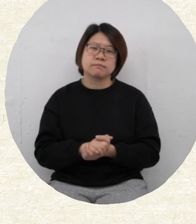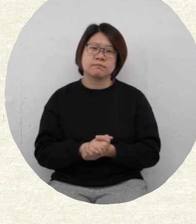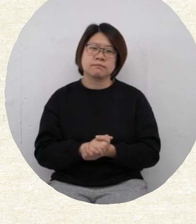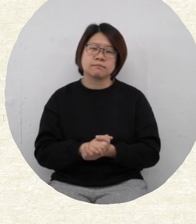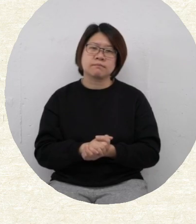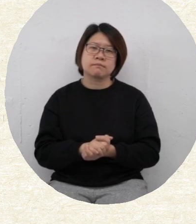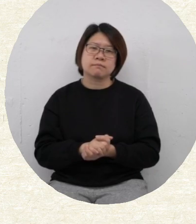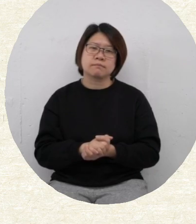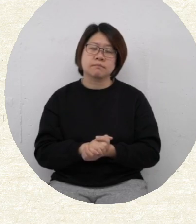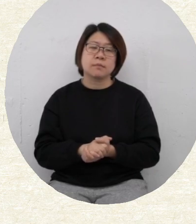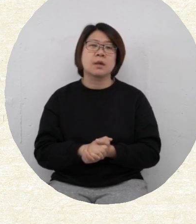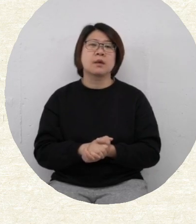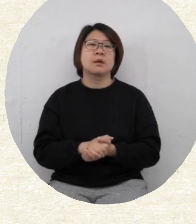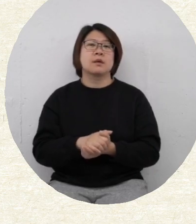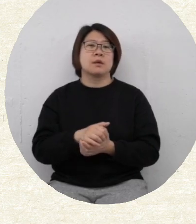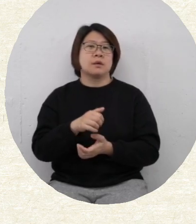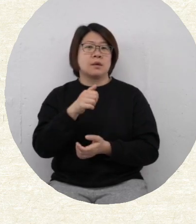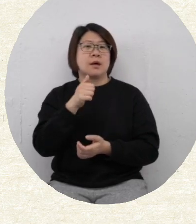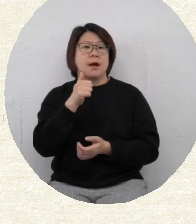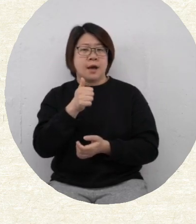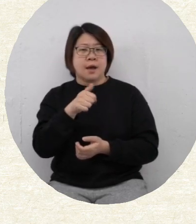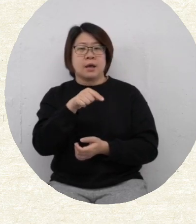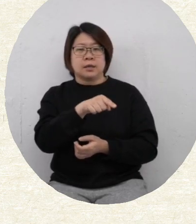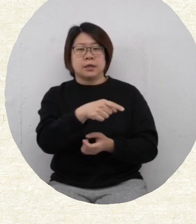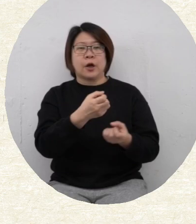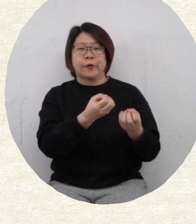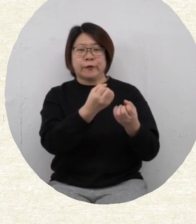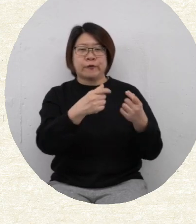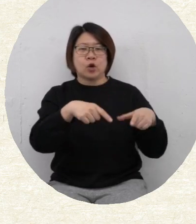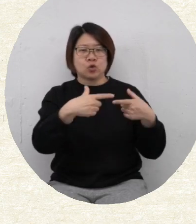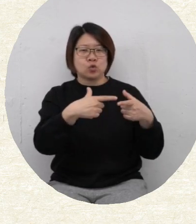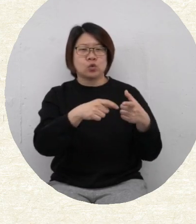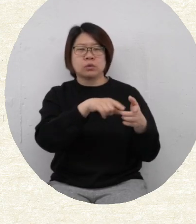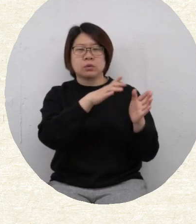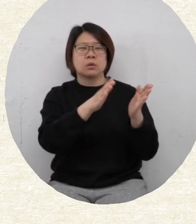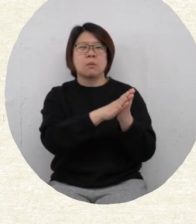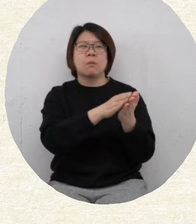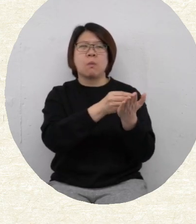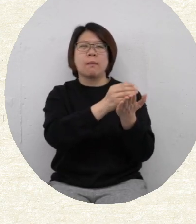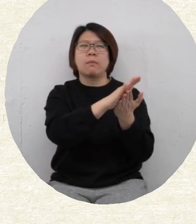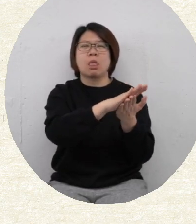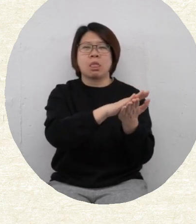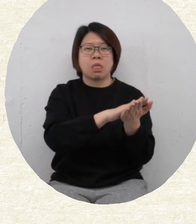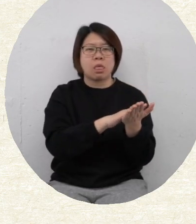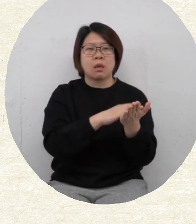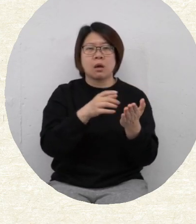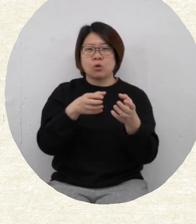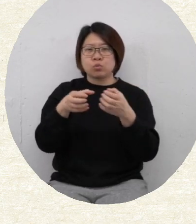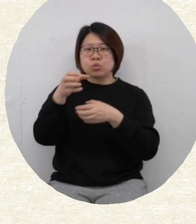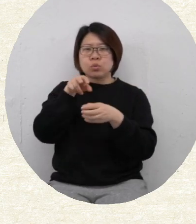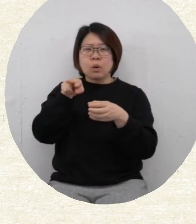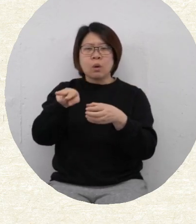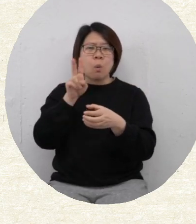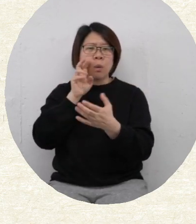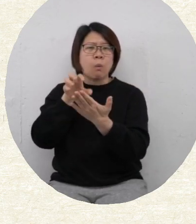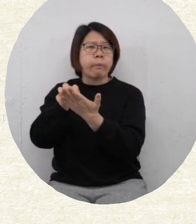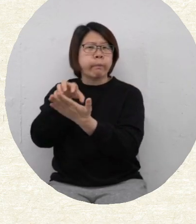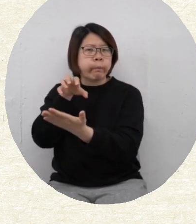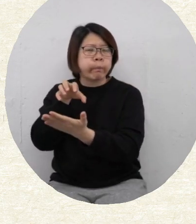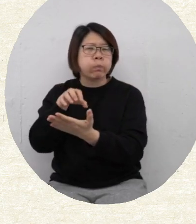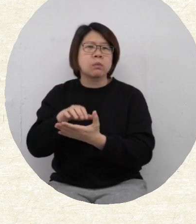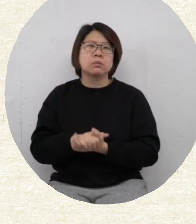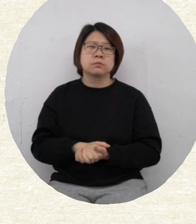to, I'm forcing it together in one picture, but then they're depicted in a completely different way,